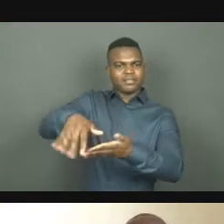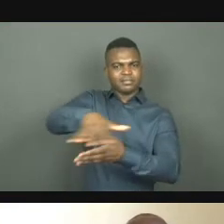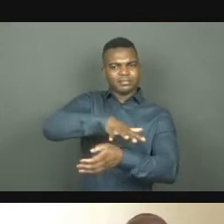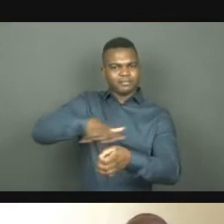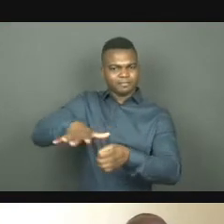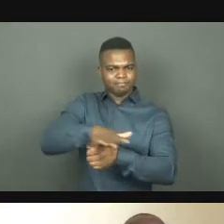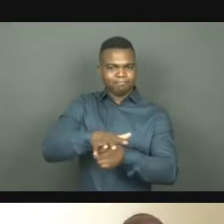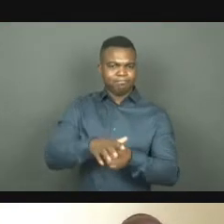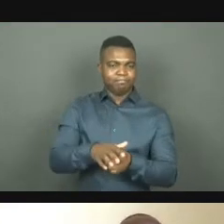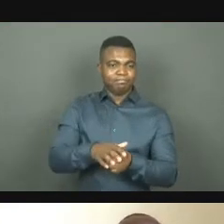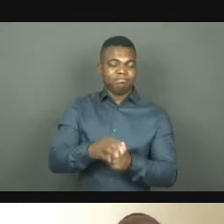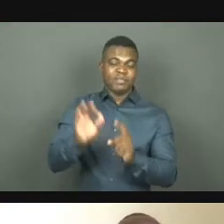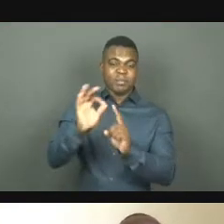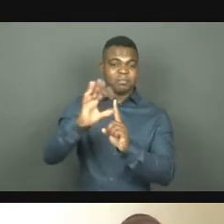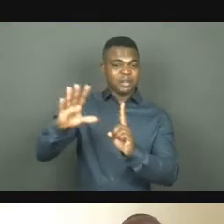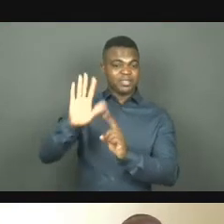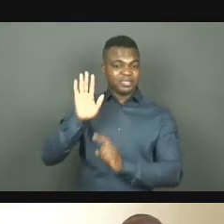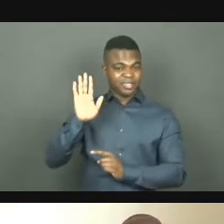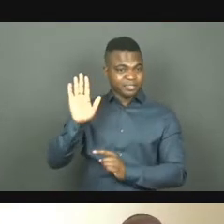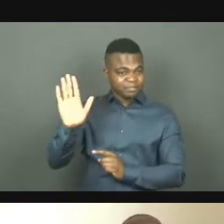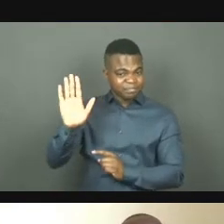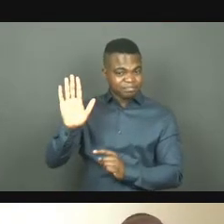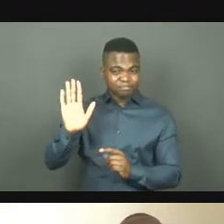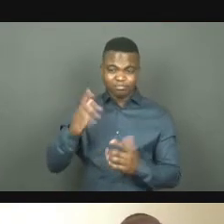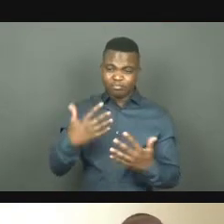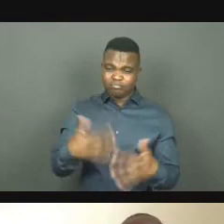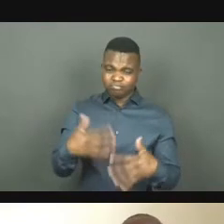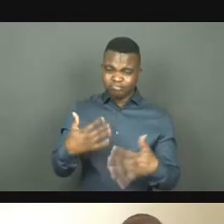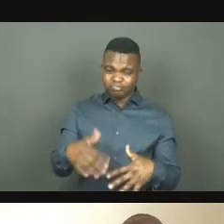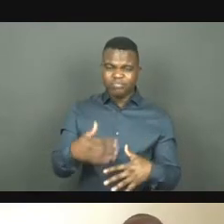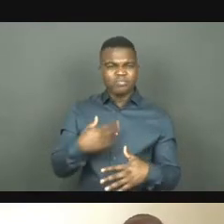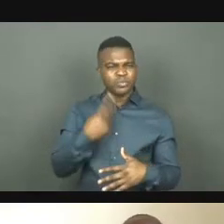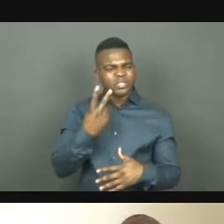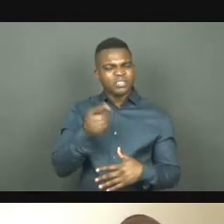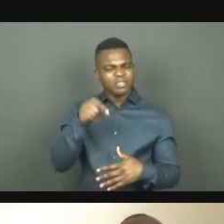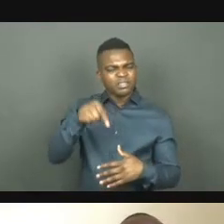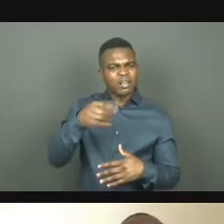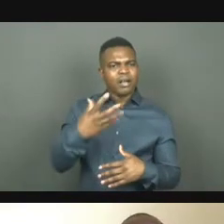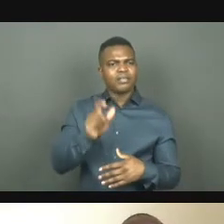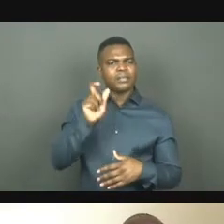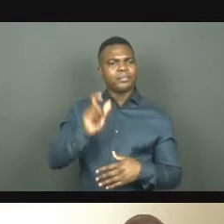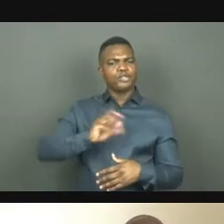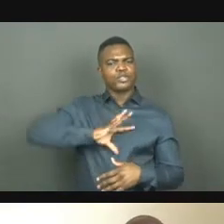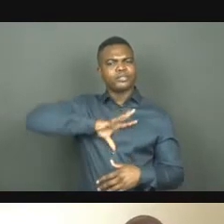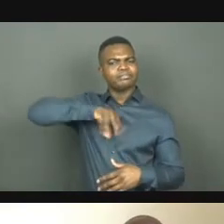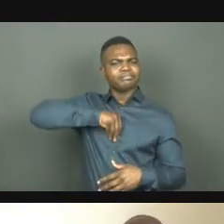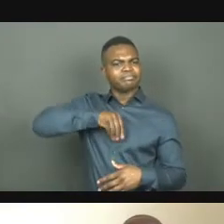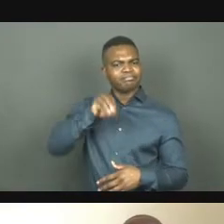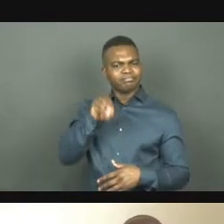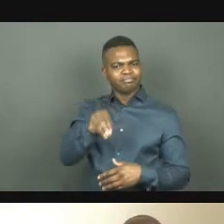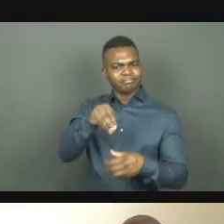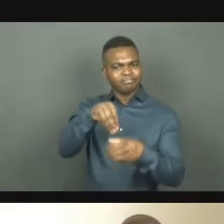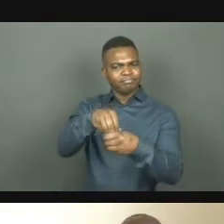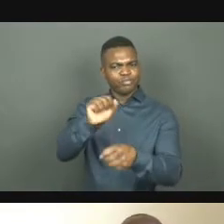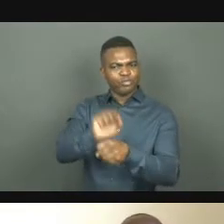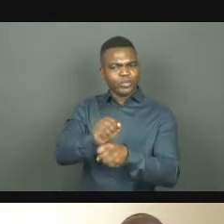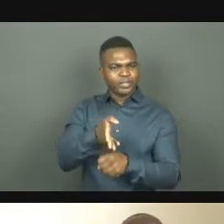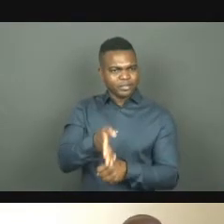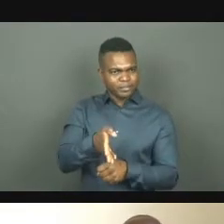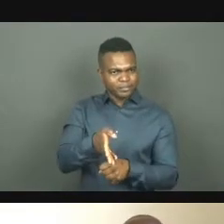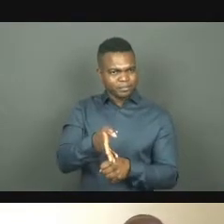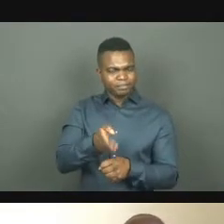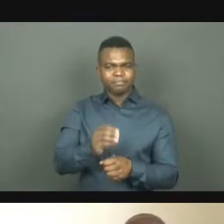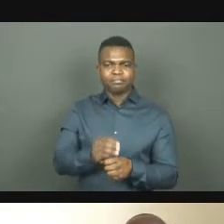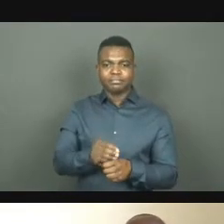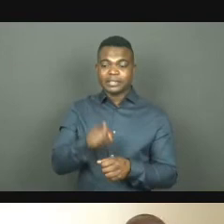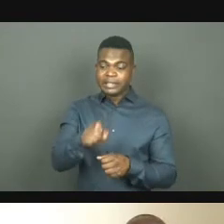have empathy within our organization? If we start from there as an individual, is this what I want to achieve? Do I